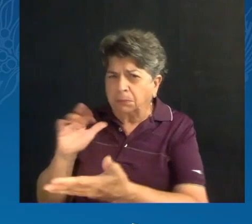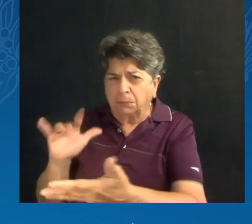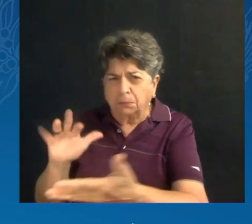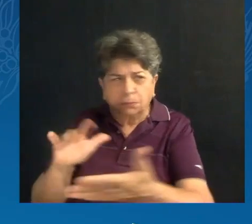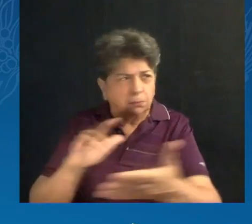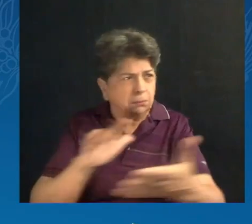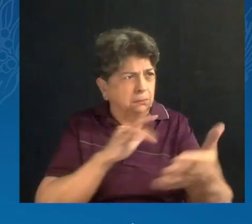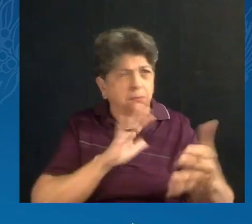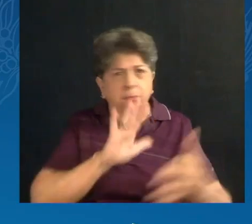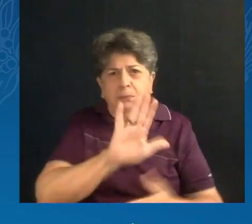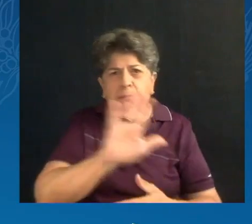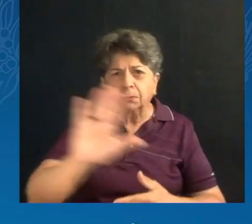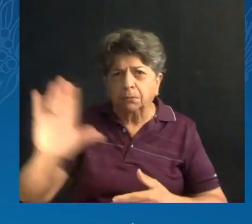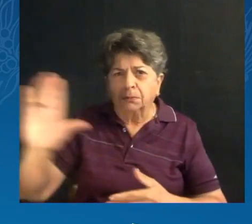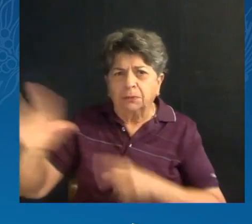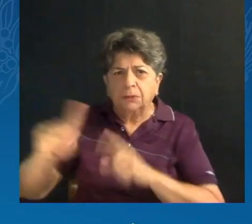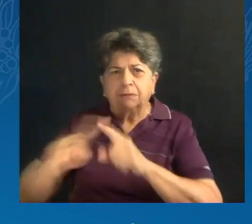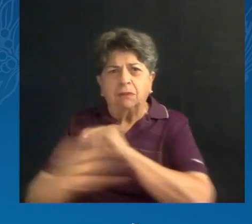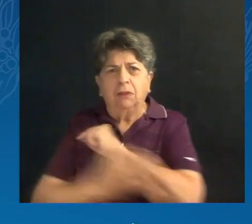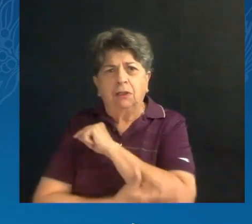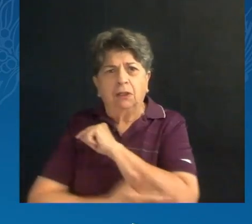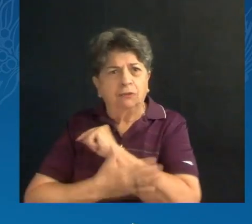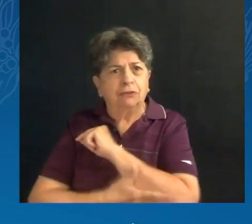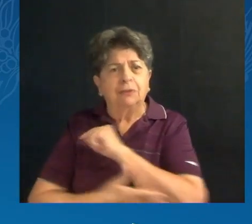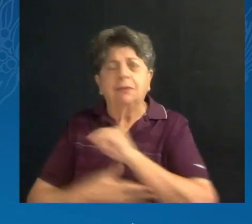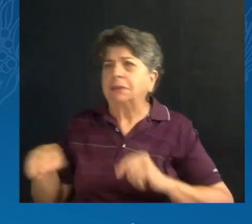where I used to live in dorm.